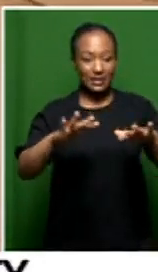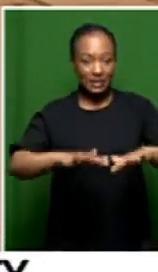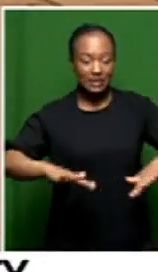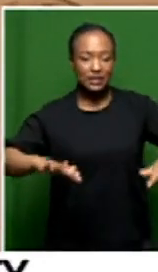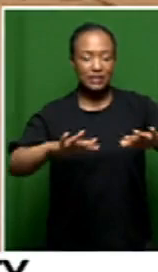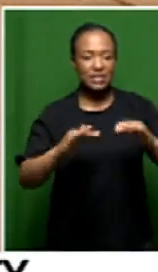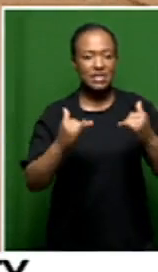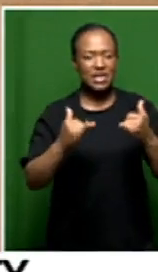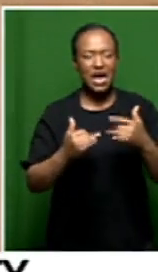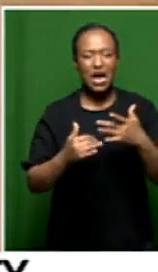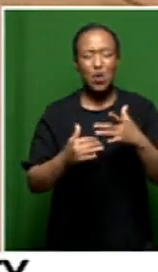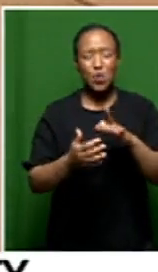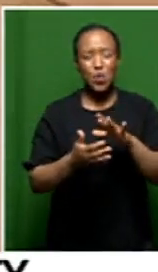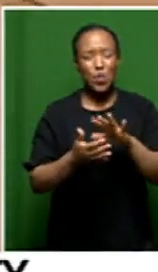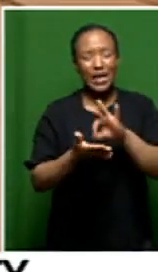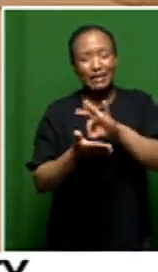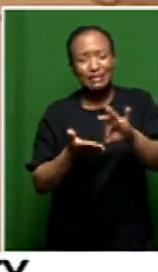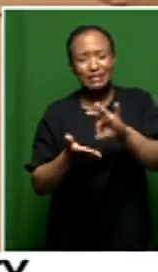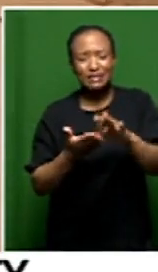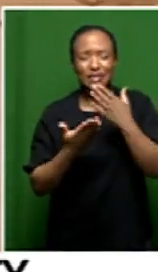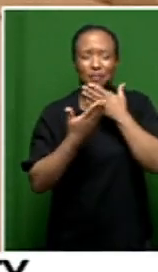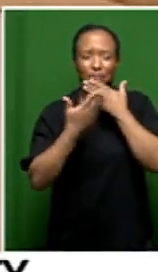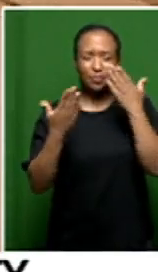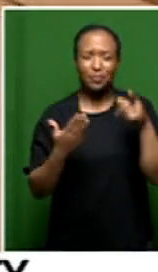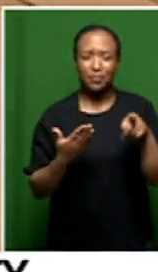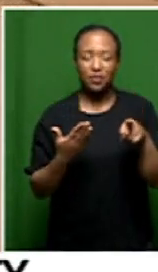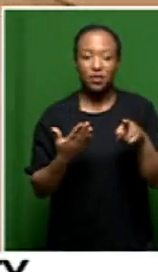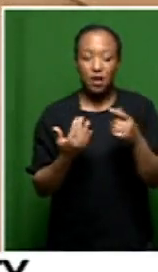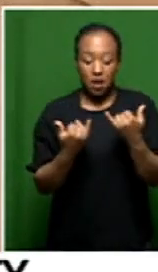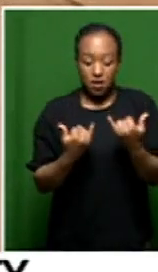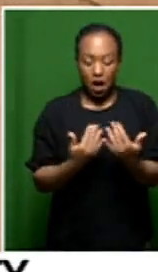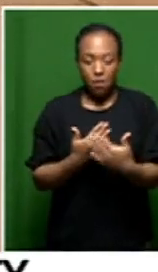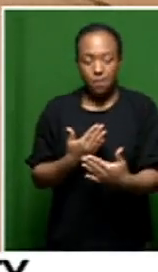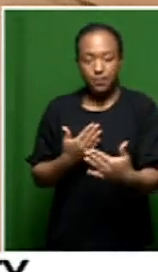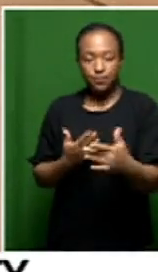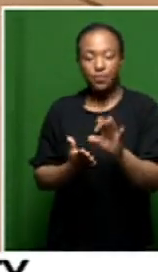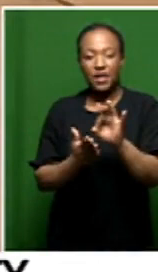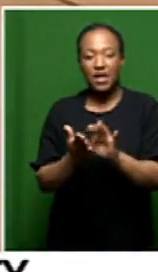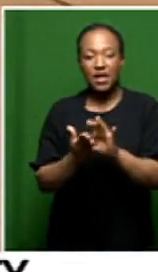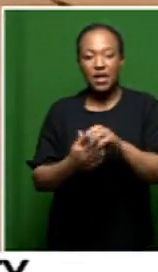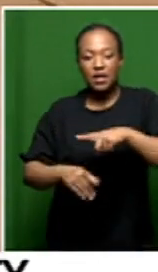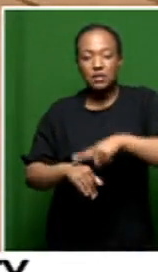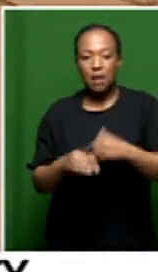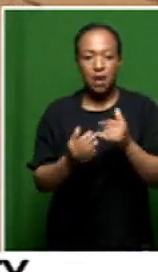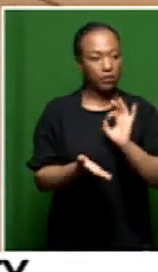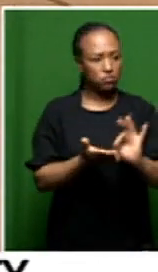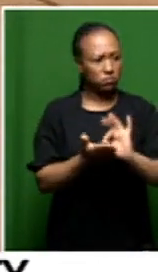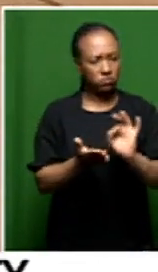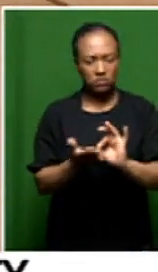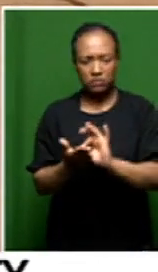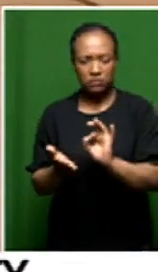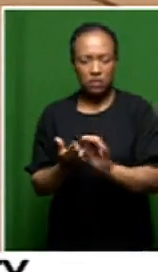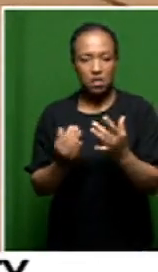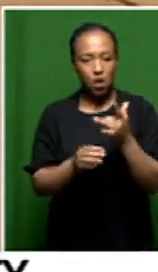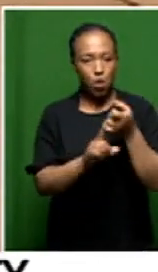much more dirtier than we currently see. They say as we approach elections, these rapid clean-up campaigns